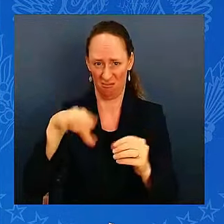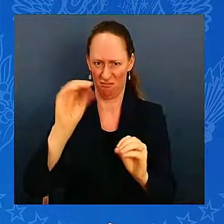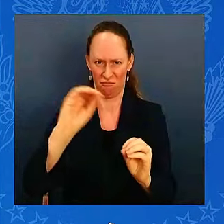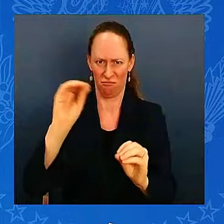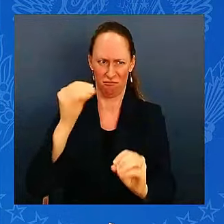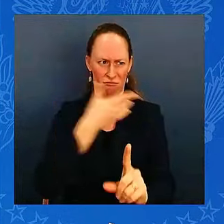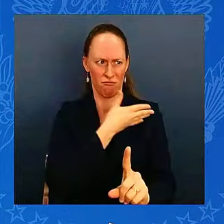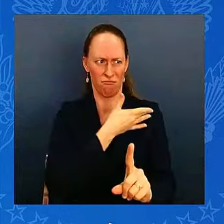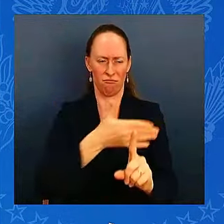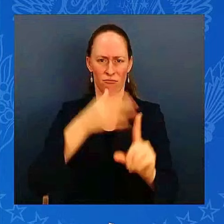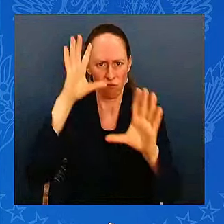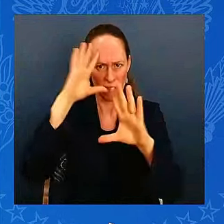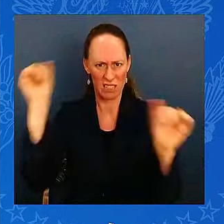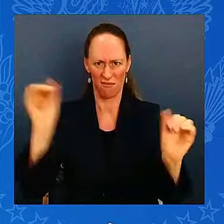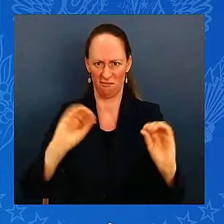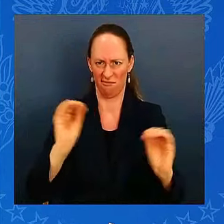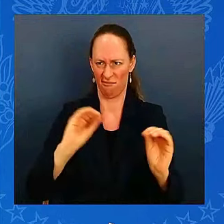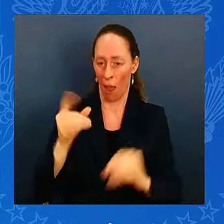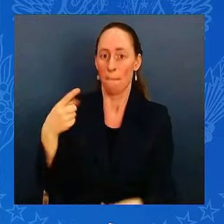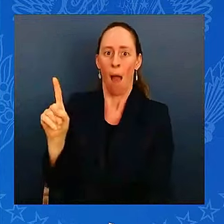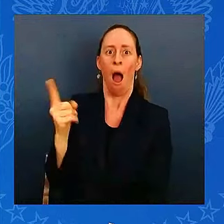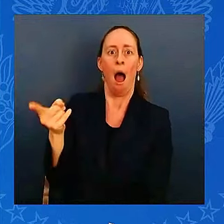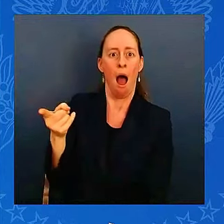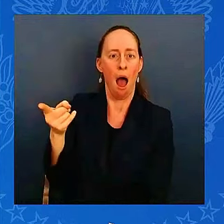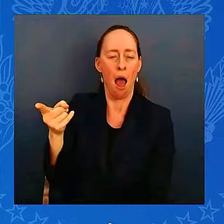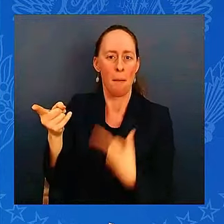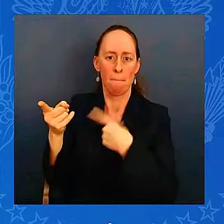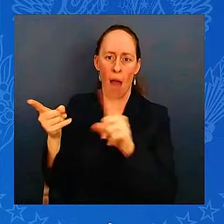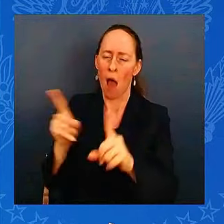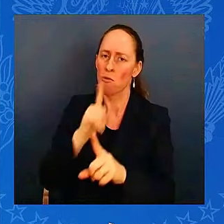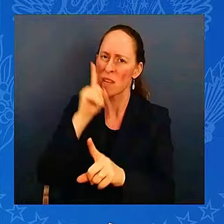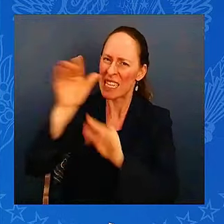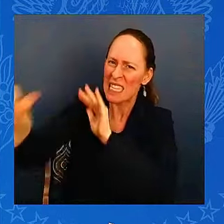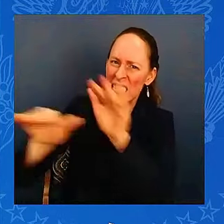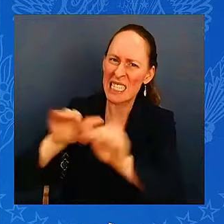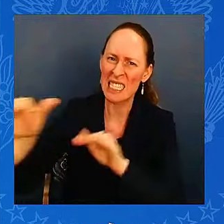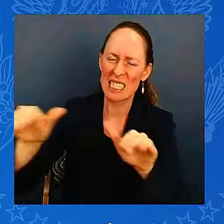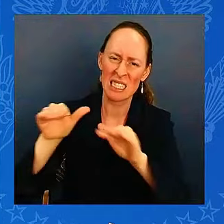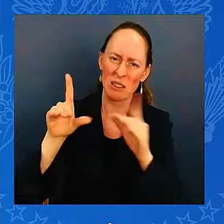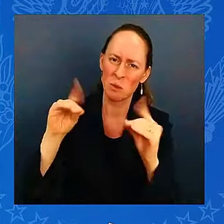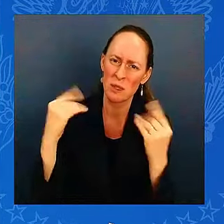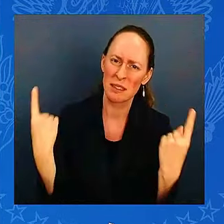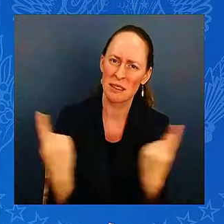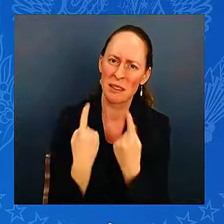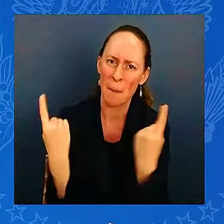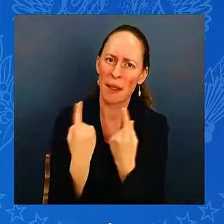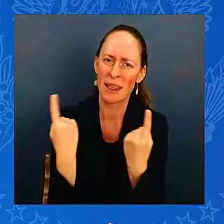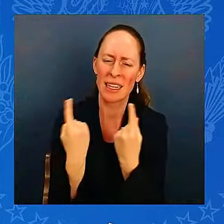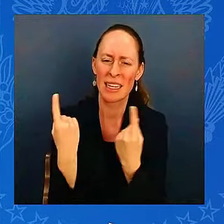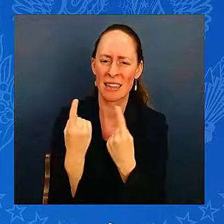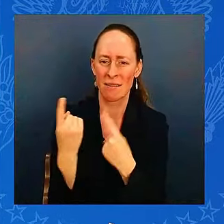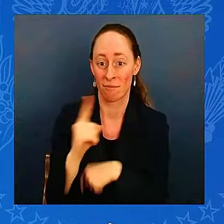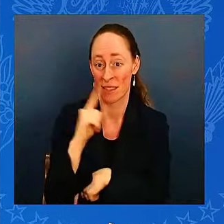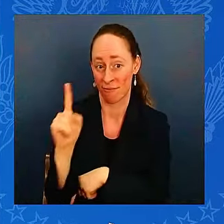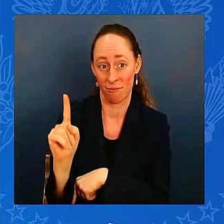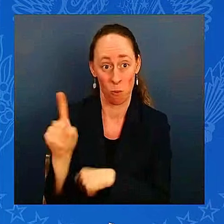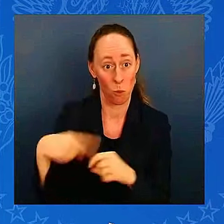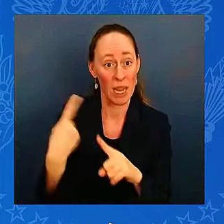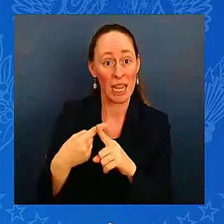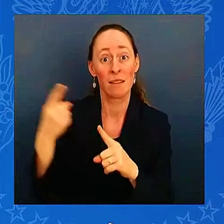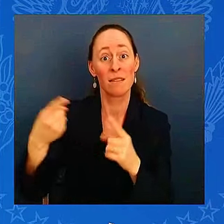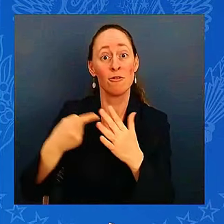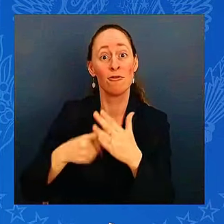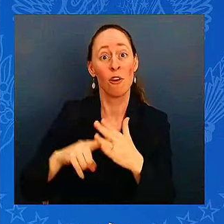forward on climate change, starting on Joe's first day in office when he brought the U.S. back into the